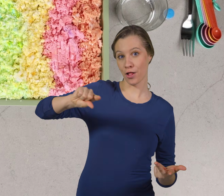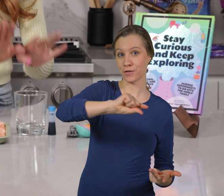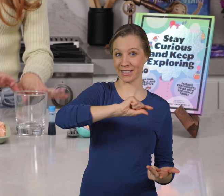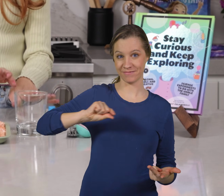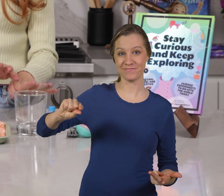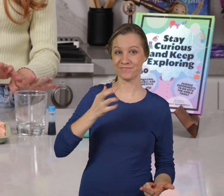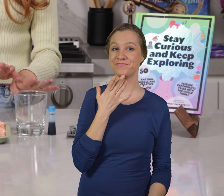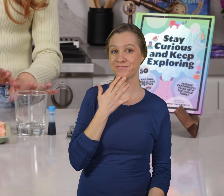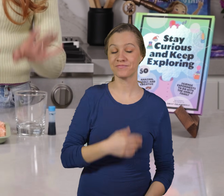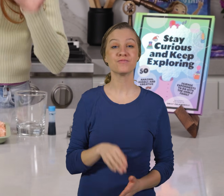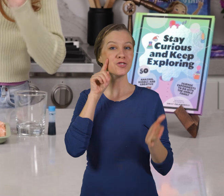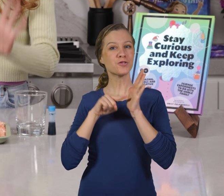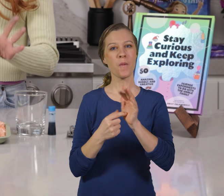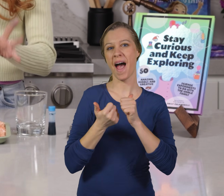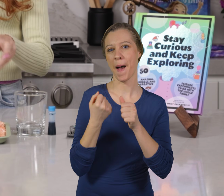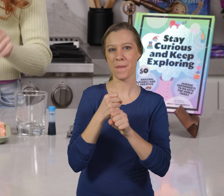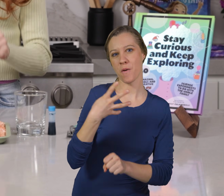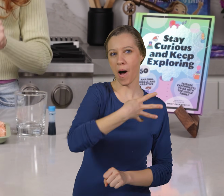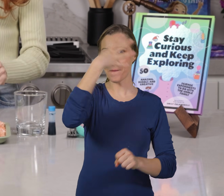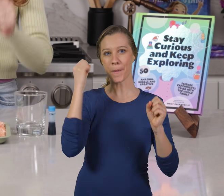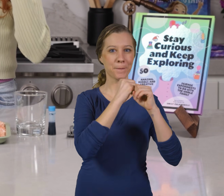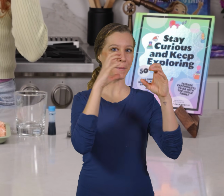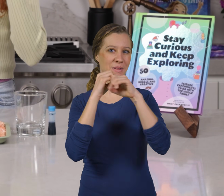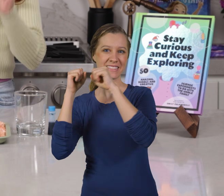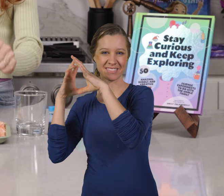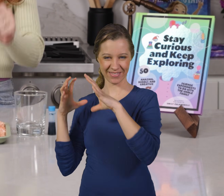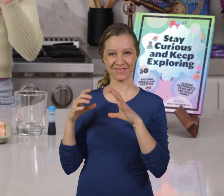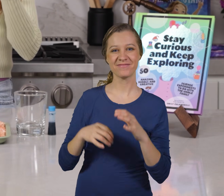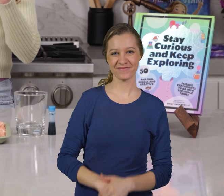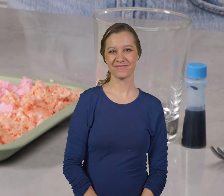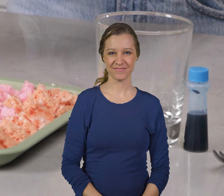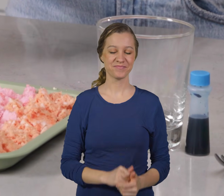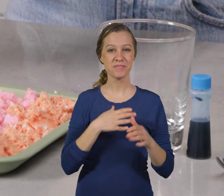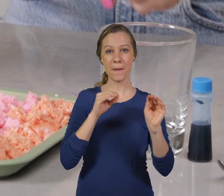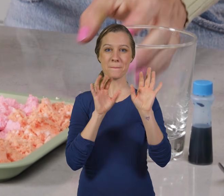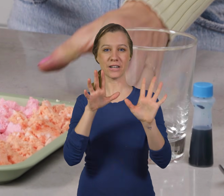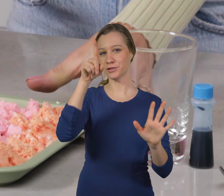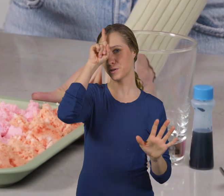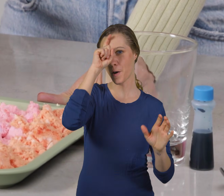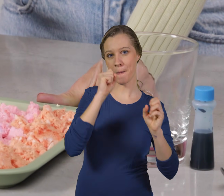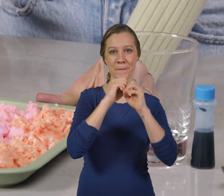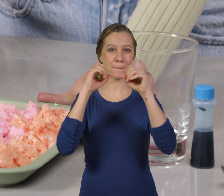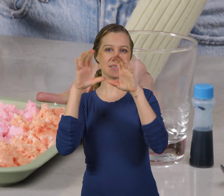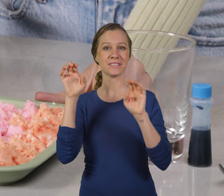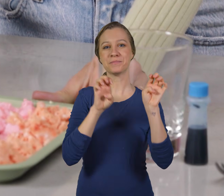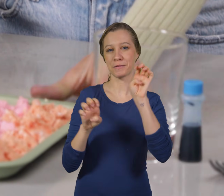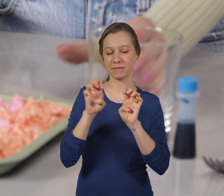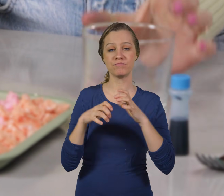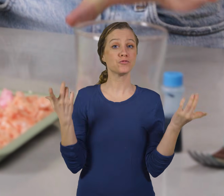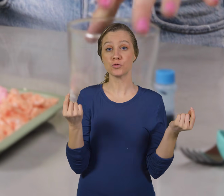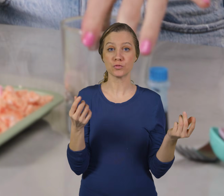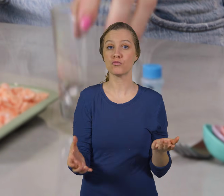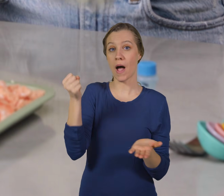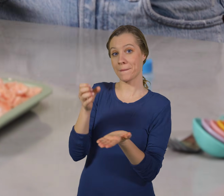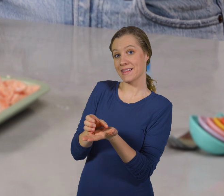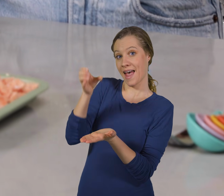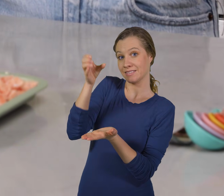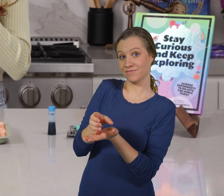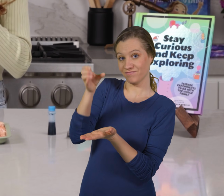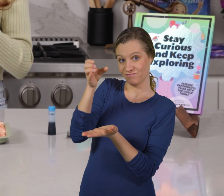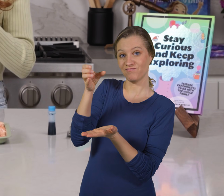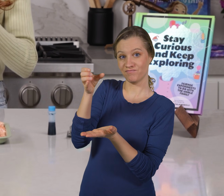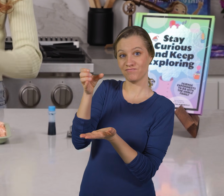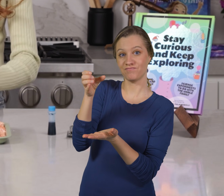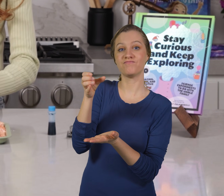vinegar, and food coloring. I'm going to show you how to make rainbow bubbles with my Magic Unicorn Bubbles experiment. So what you want to